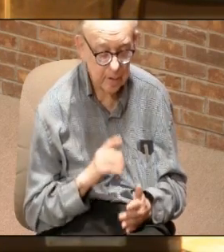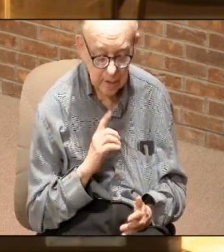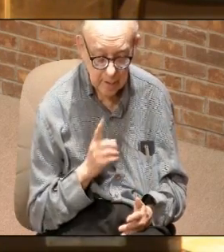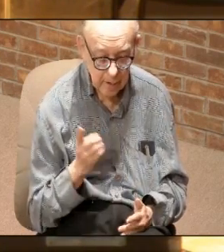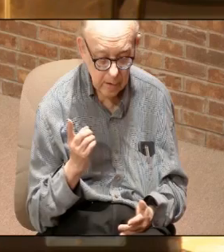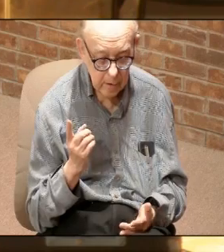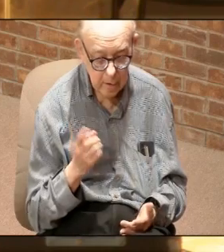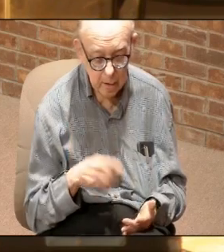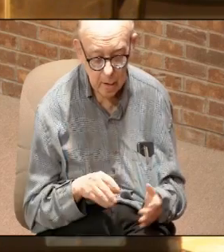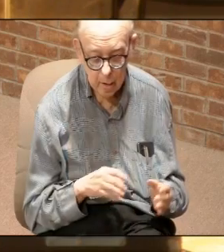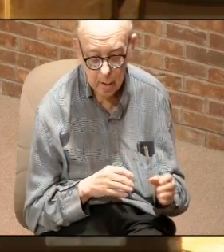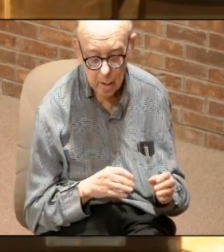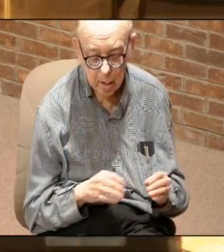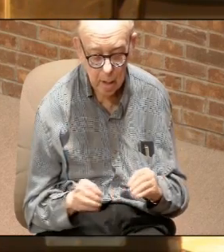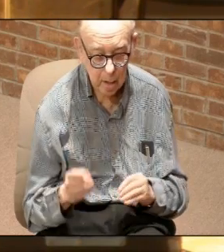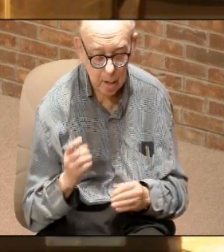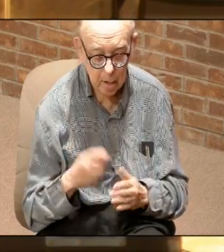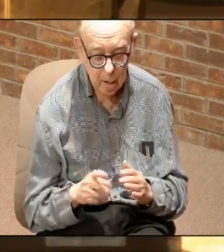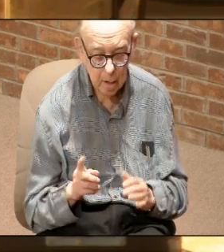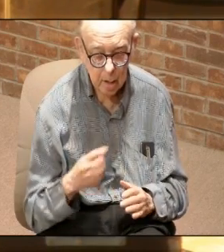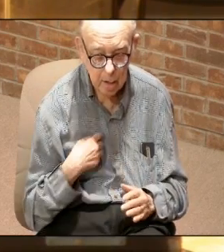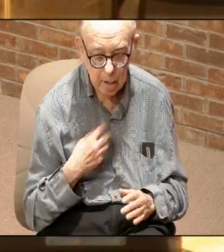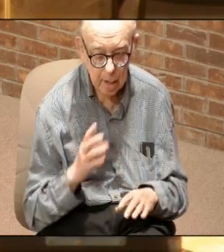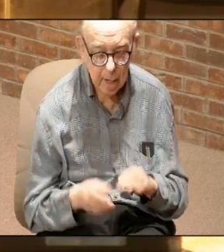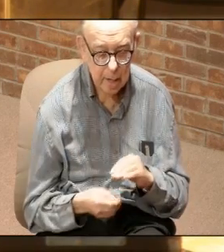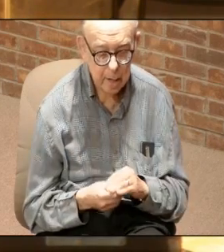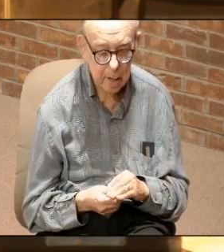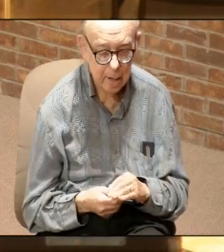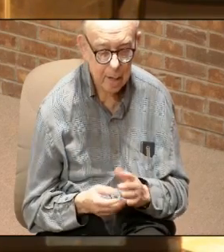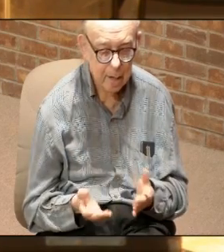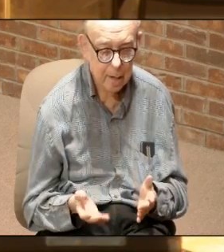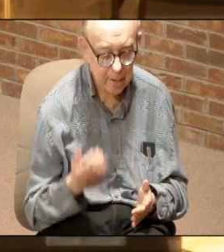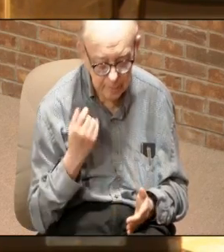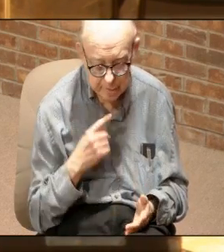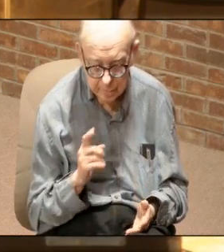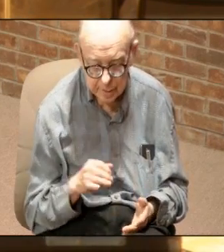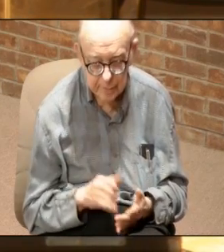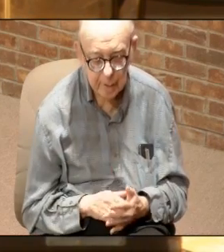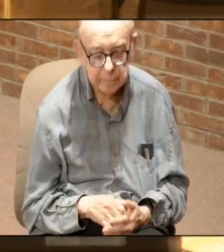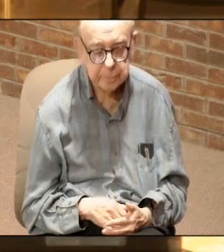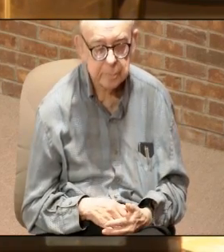Then what are you charging me for putting it on there if I really don't need it?